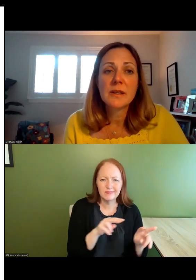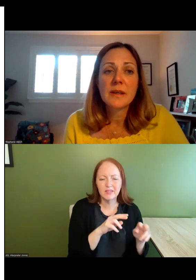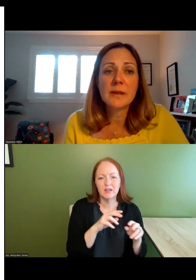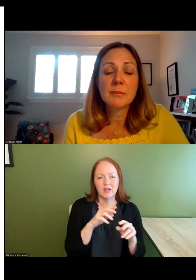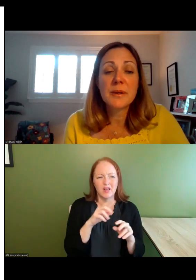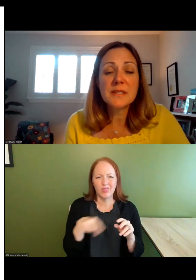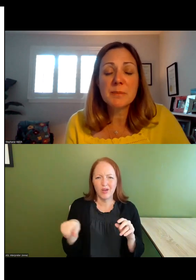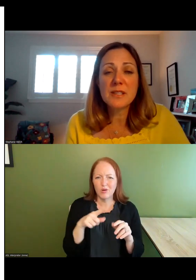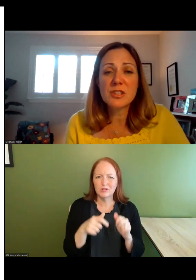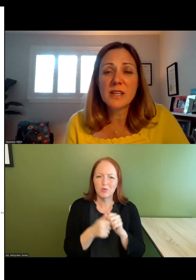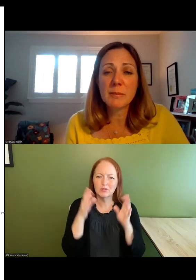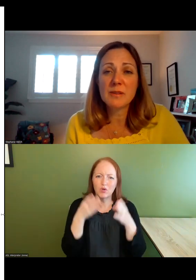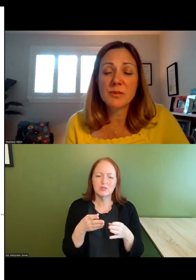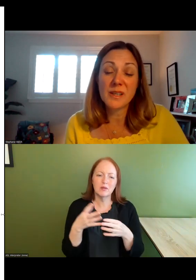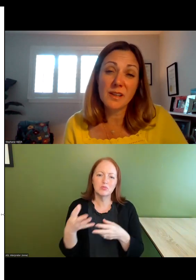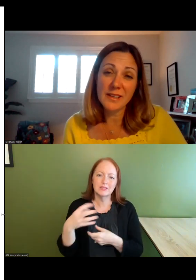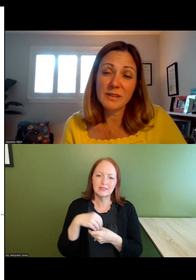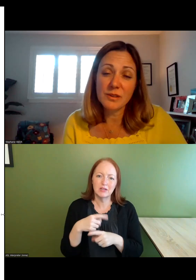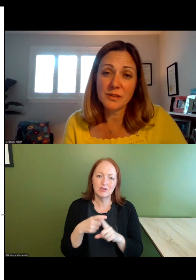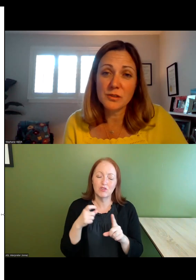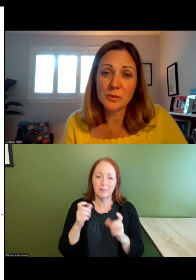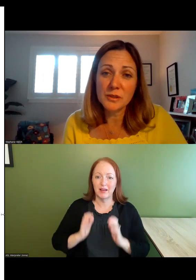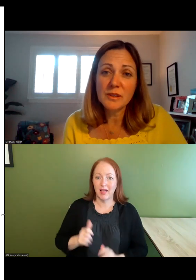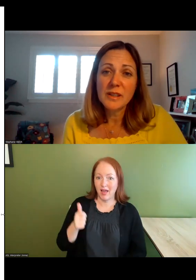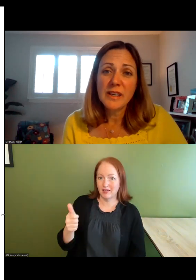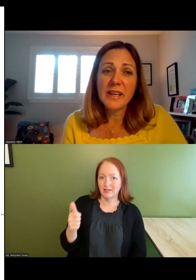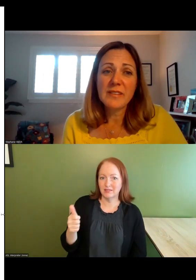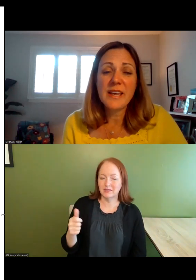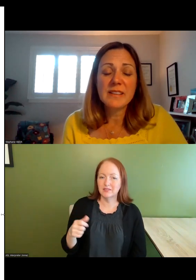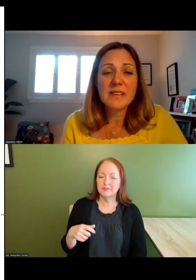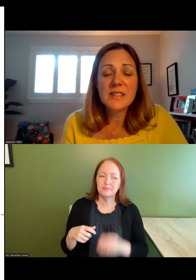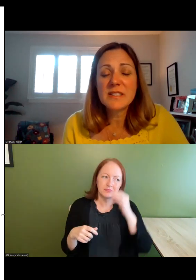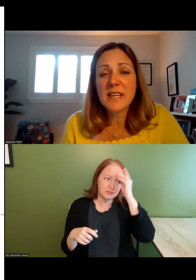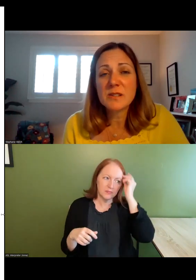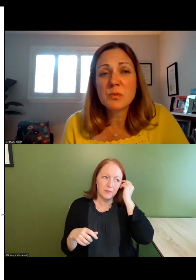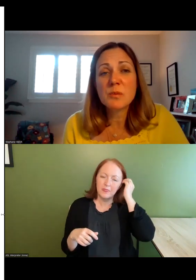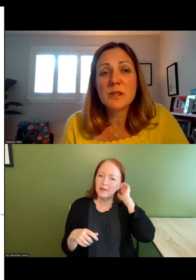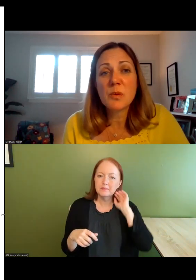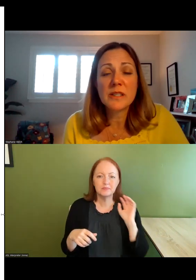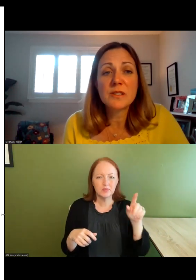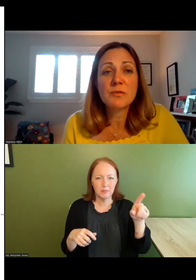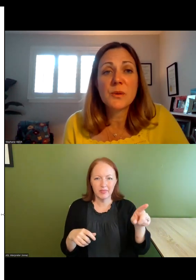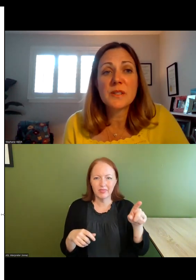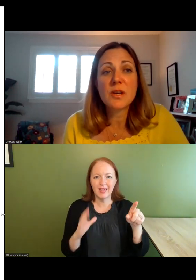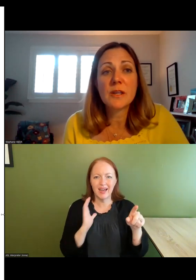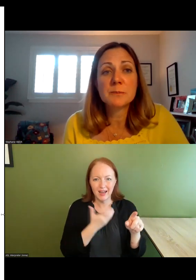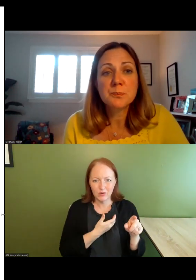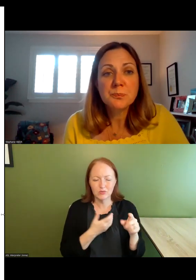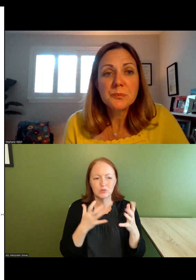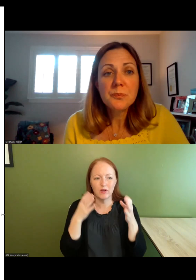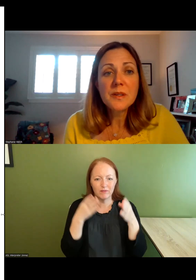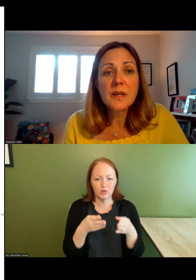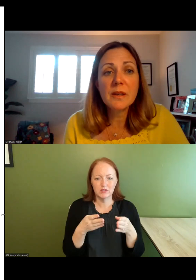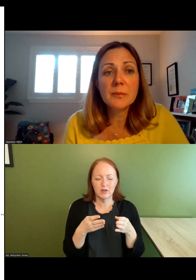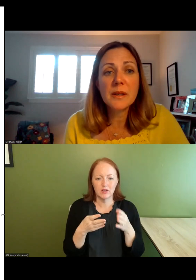on participation coming from the client or the consumer. And that in this case, we really wanted to focus on